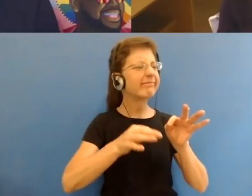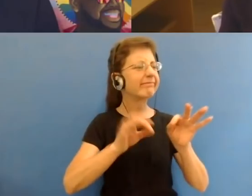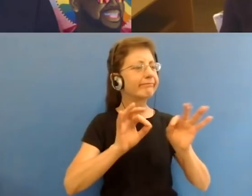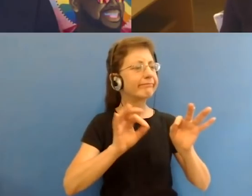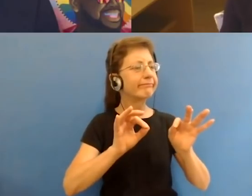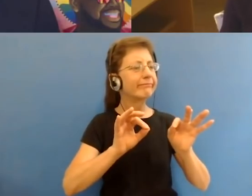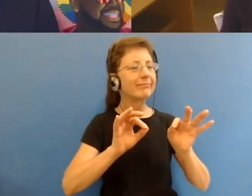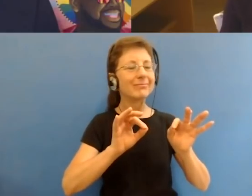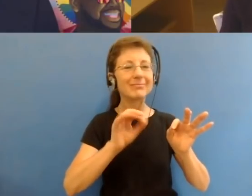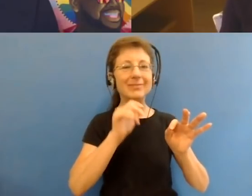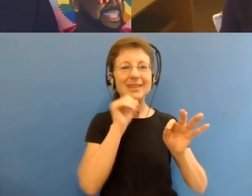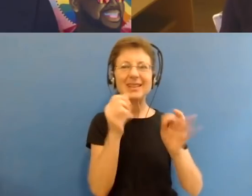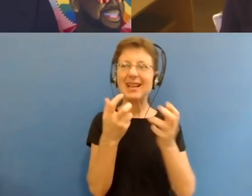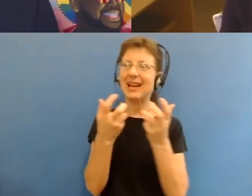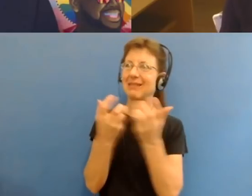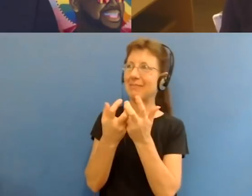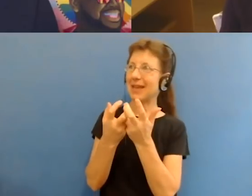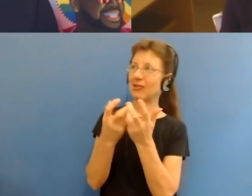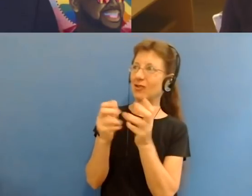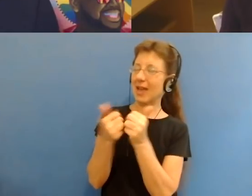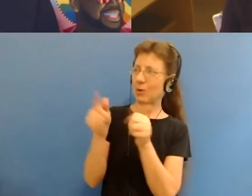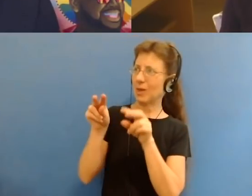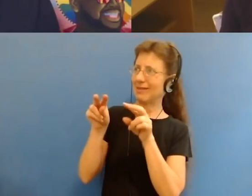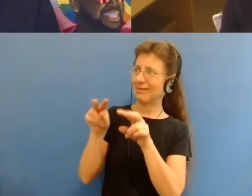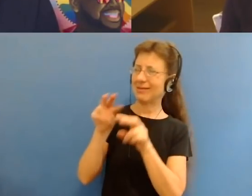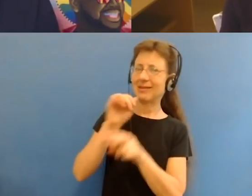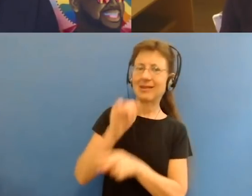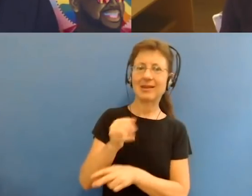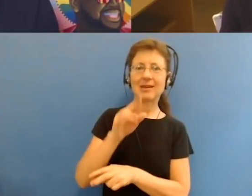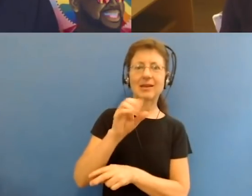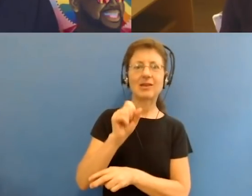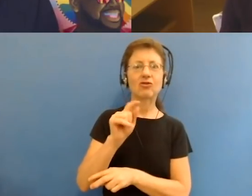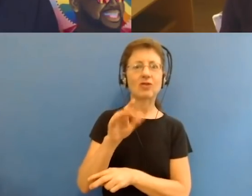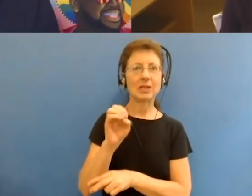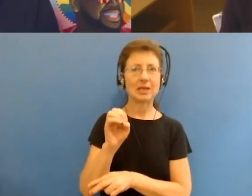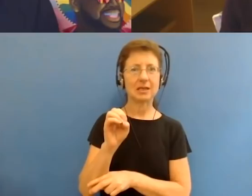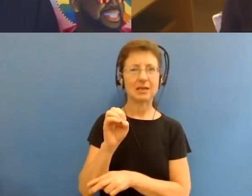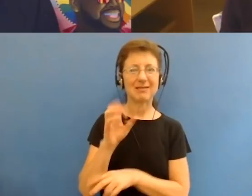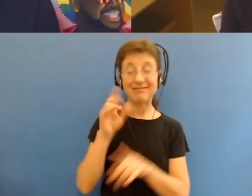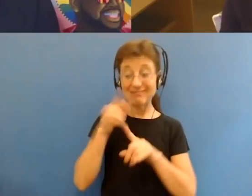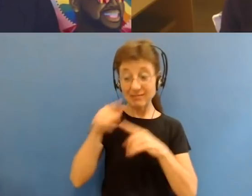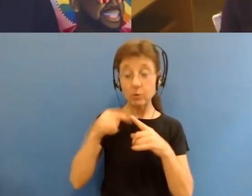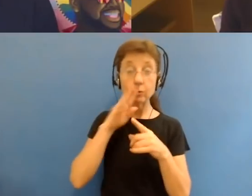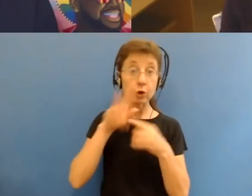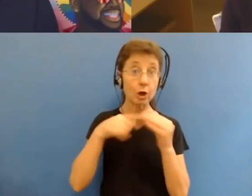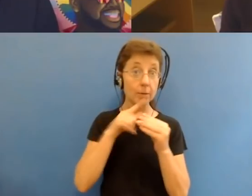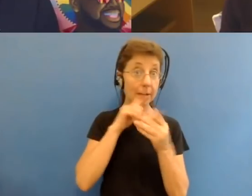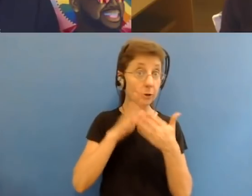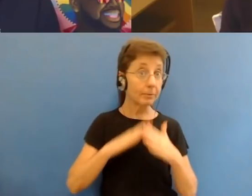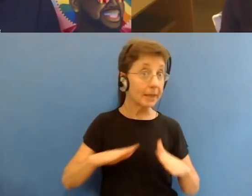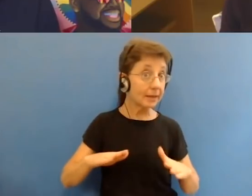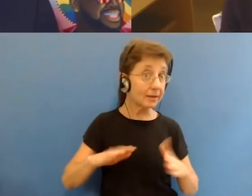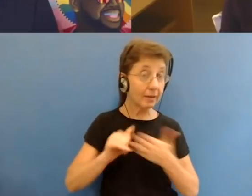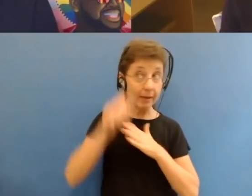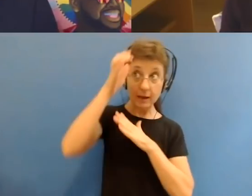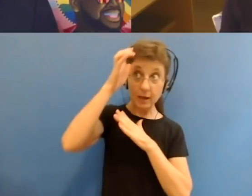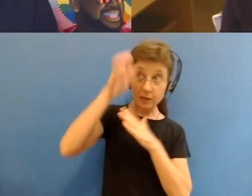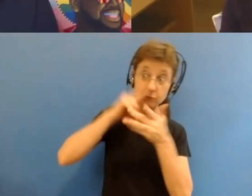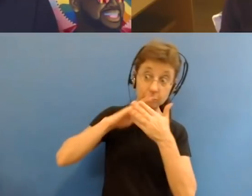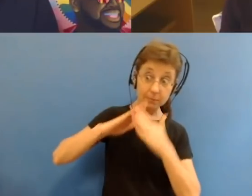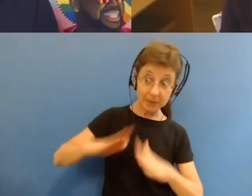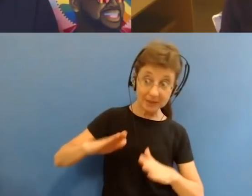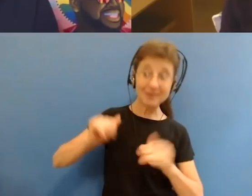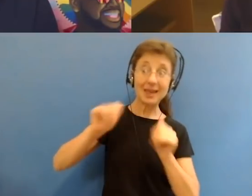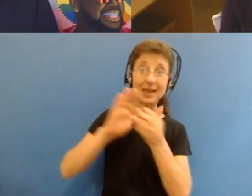know. And particularly when we talk about peace and how this idea of peace can be weaponized